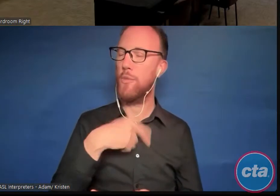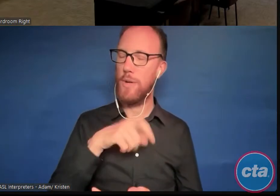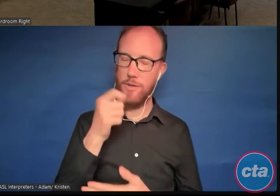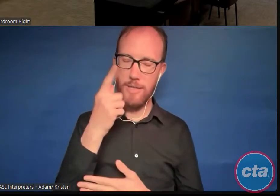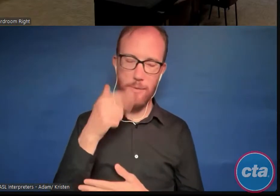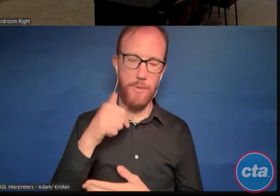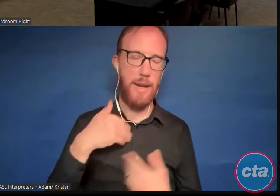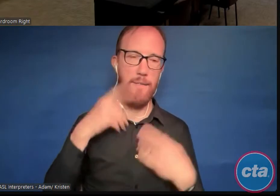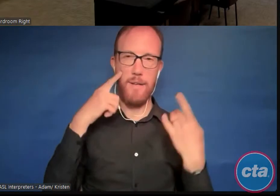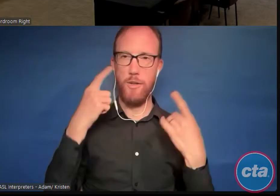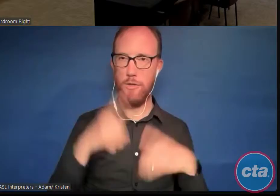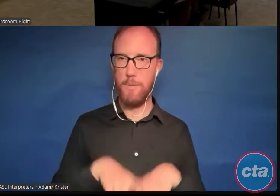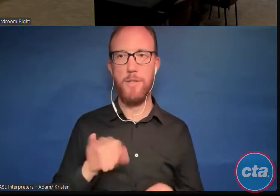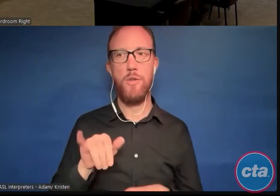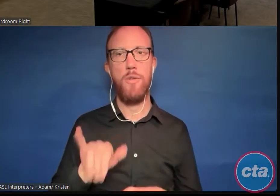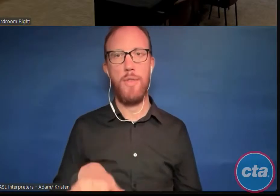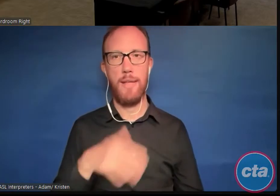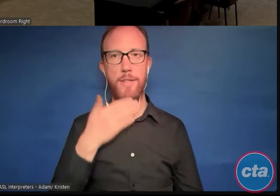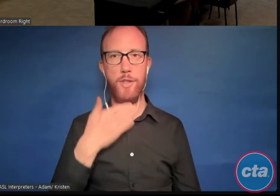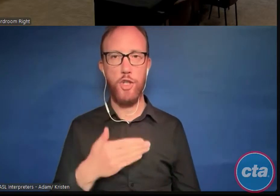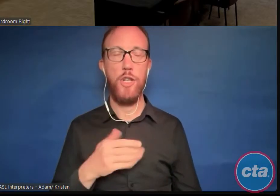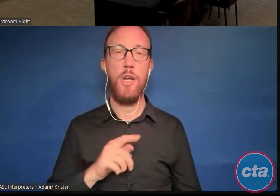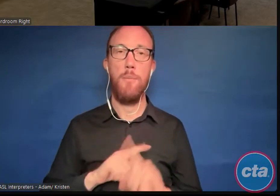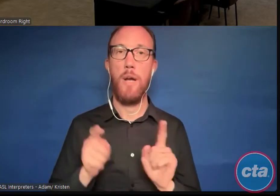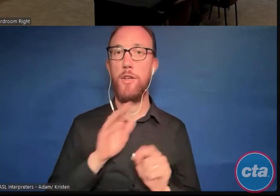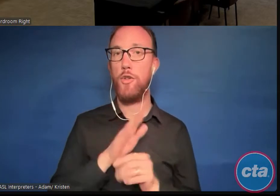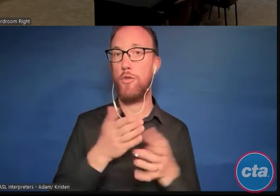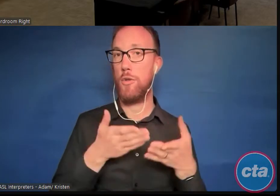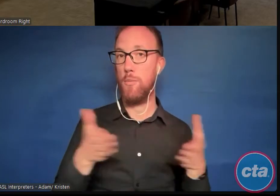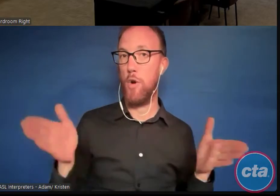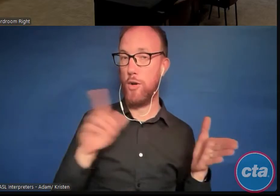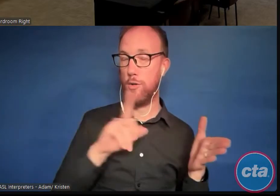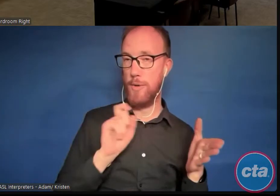right? So that was good. But to your broader question,